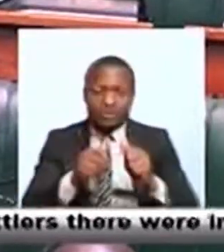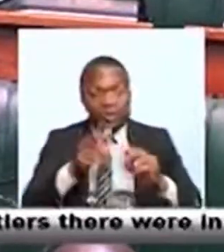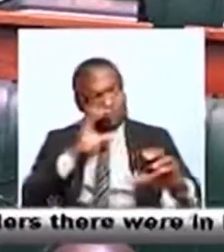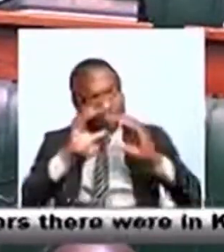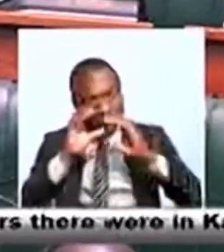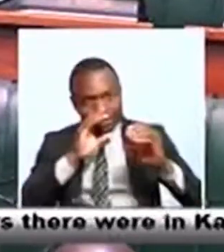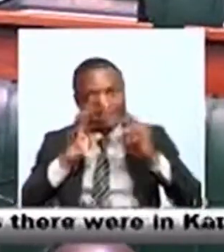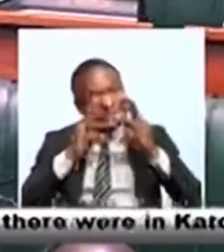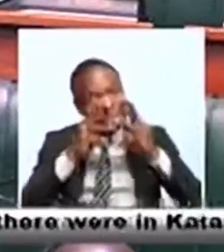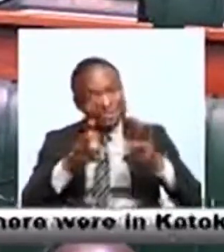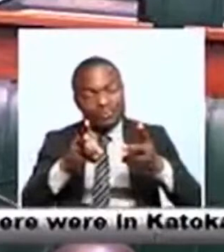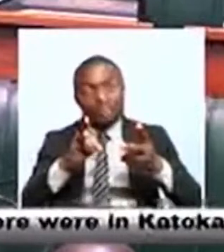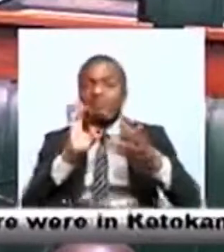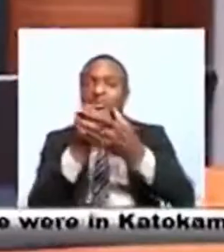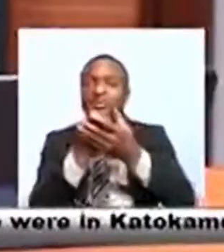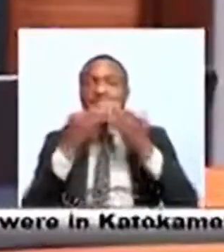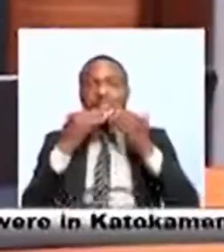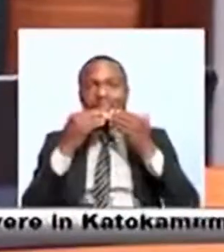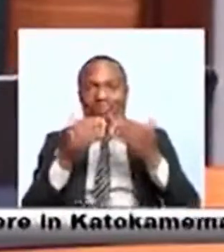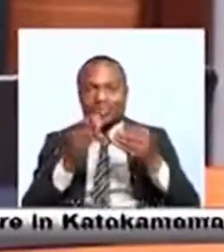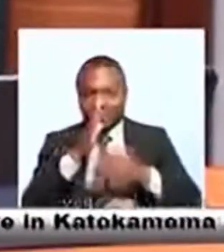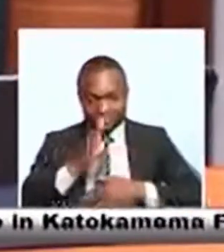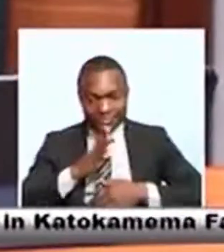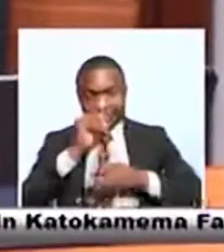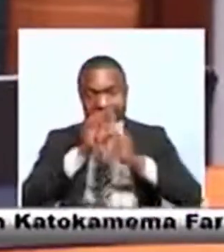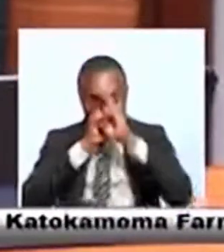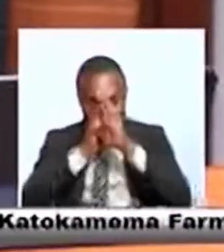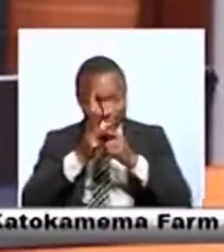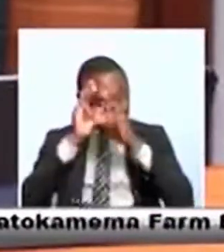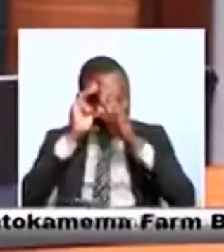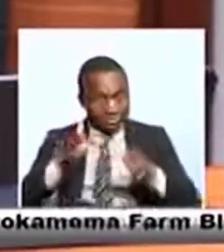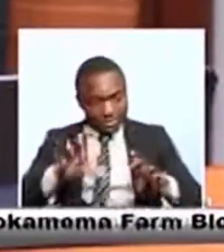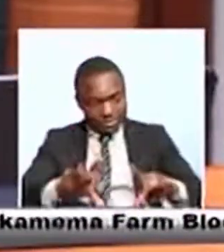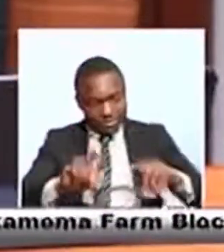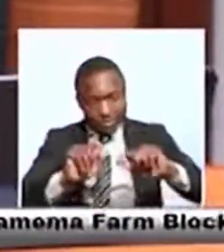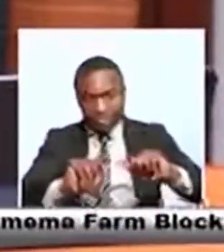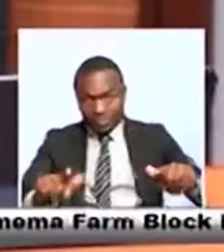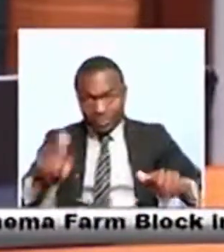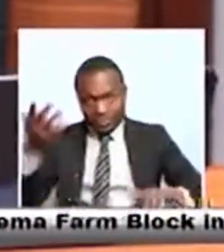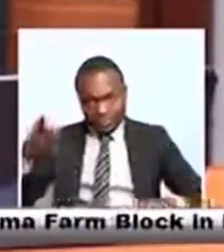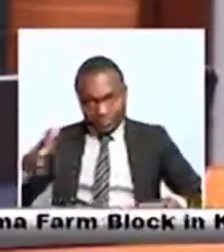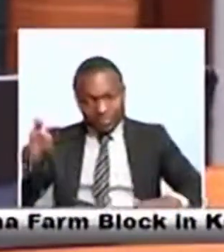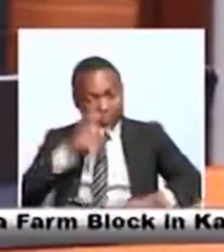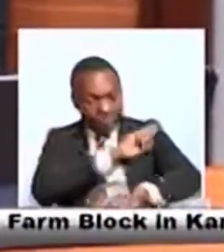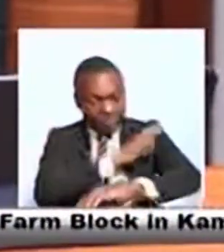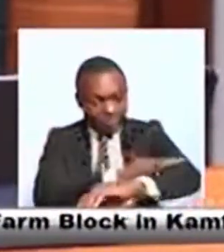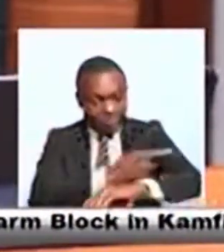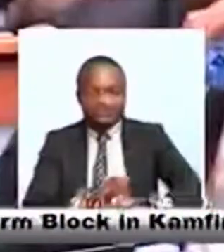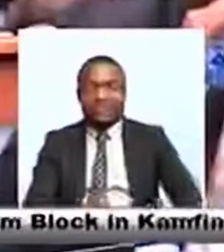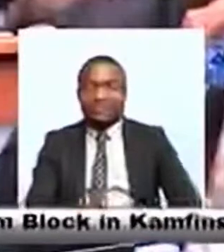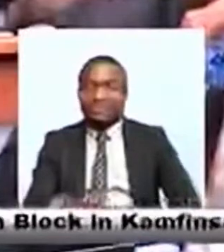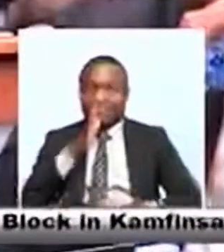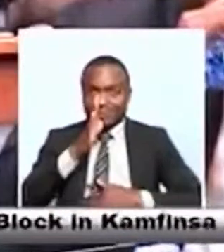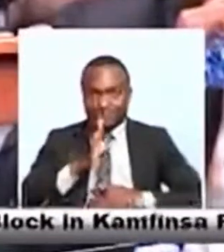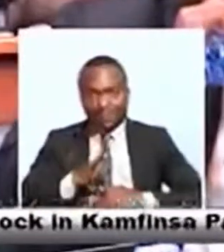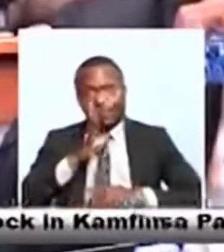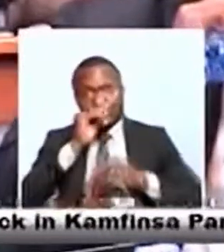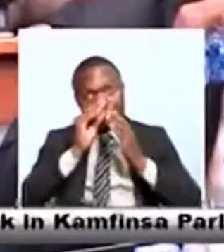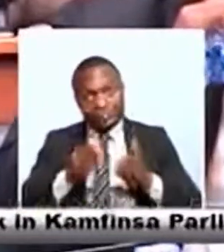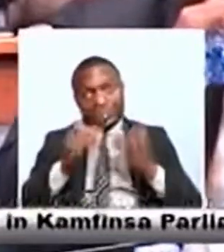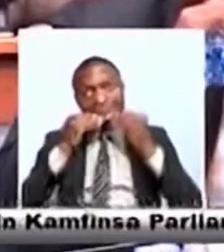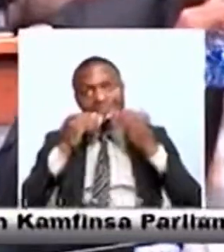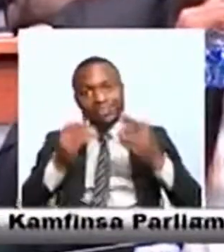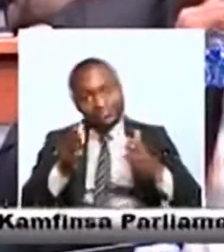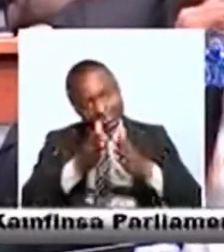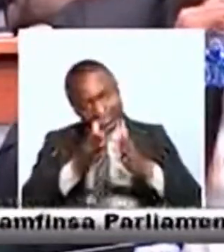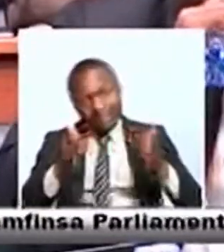engagements? I thank you, Madam Speaker. The Honorable Minister of Lands and Natural Resources. Madam Speaker, I thank you very